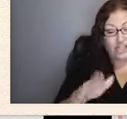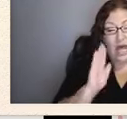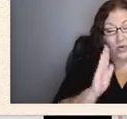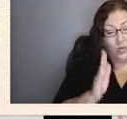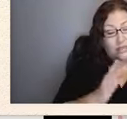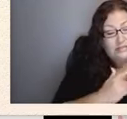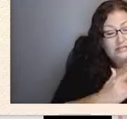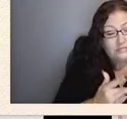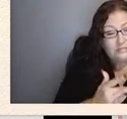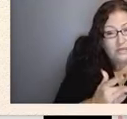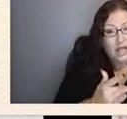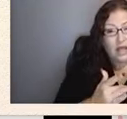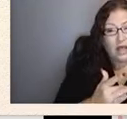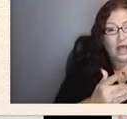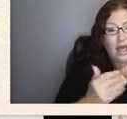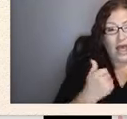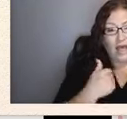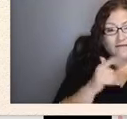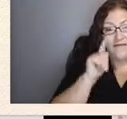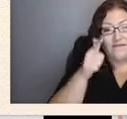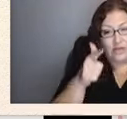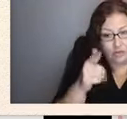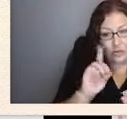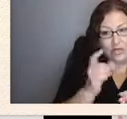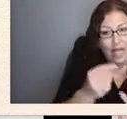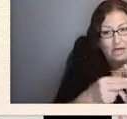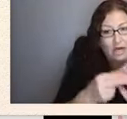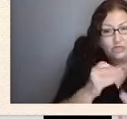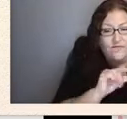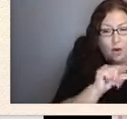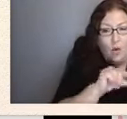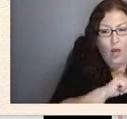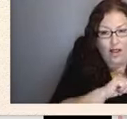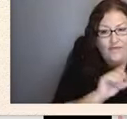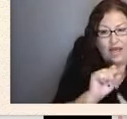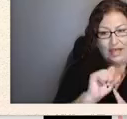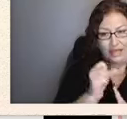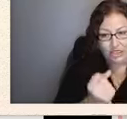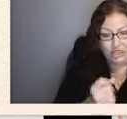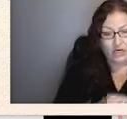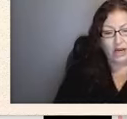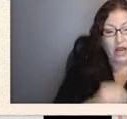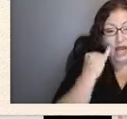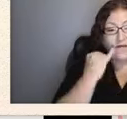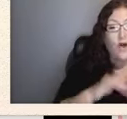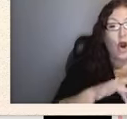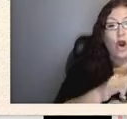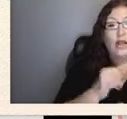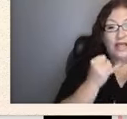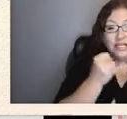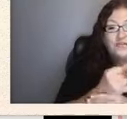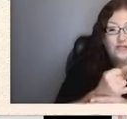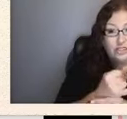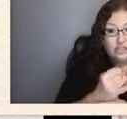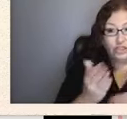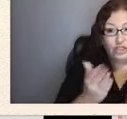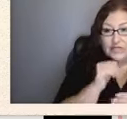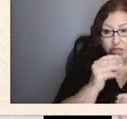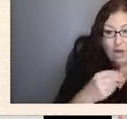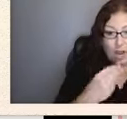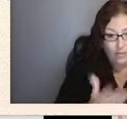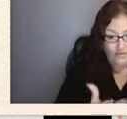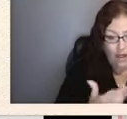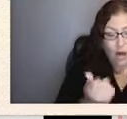eventual diagnosis of a qualifying condition. If early intervention services are not provided, or